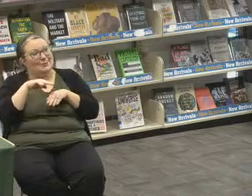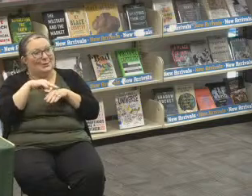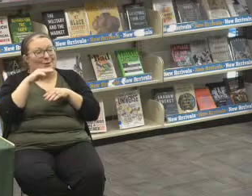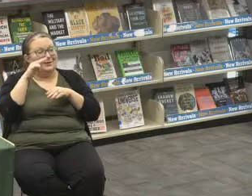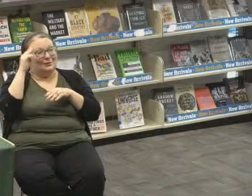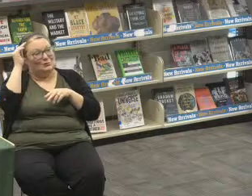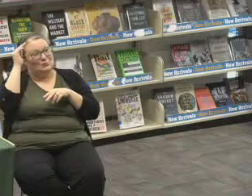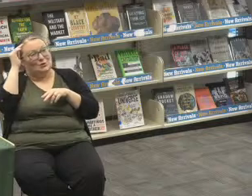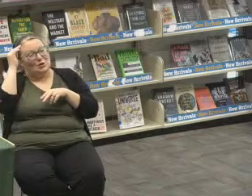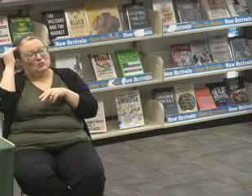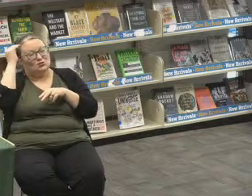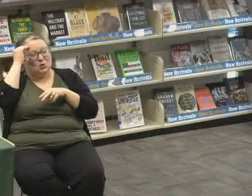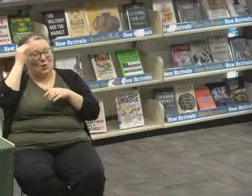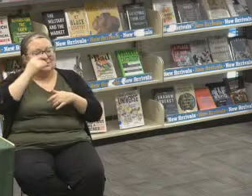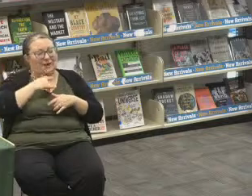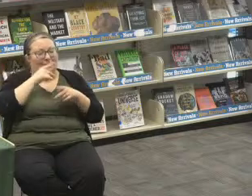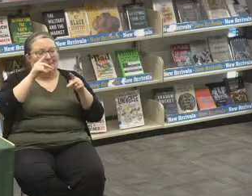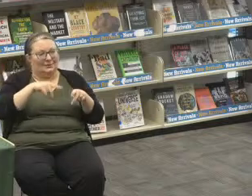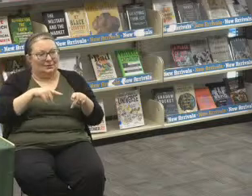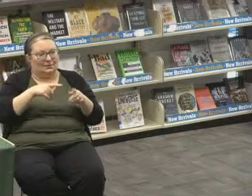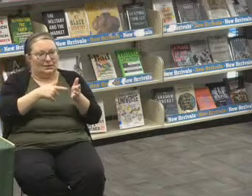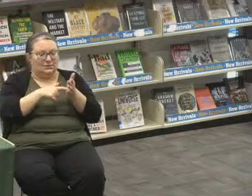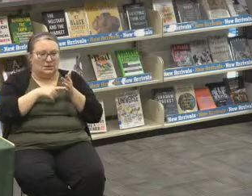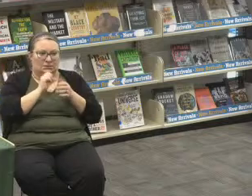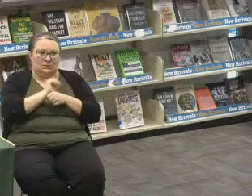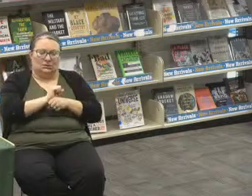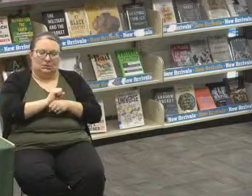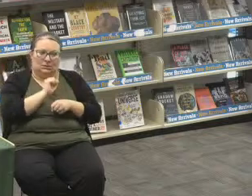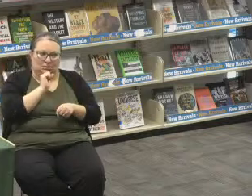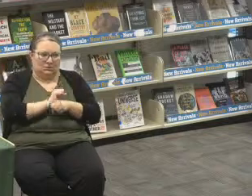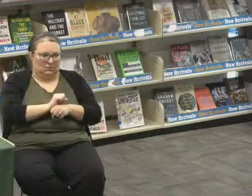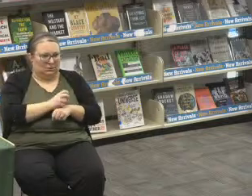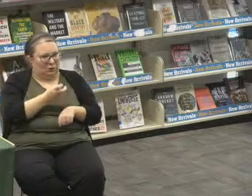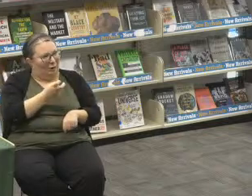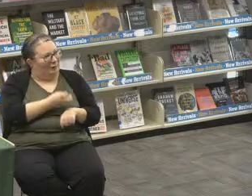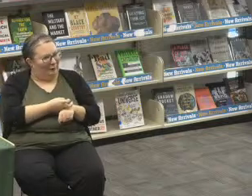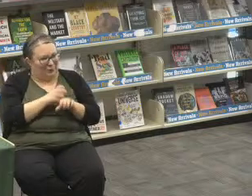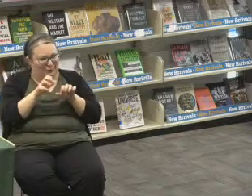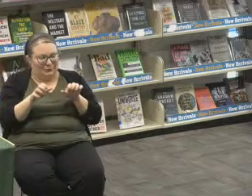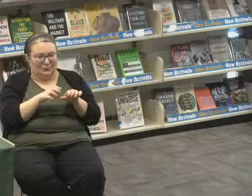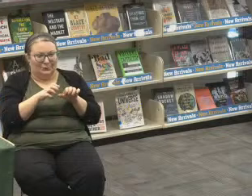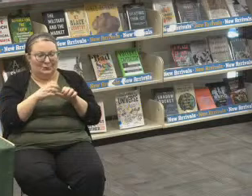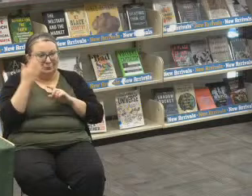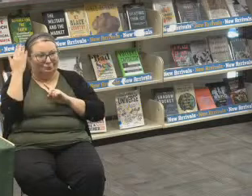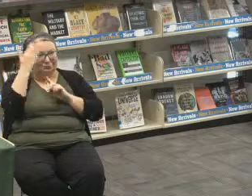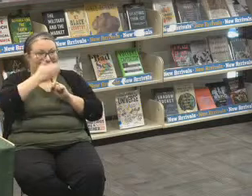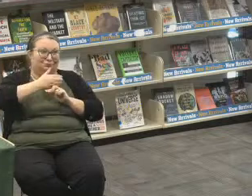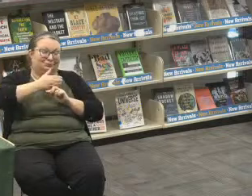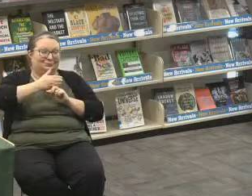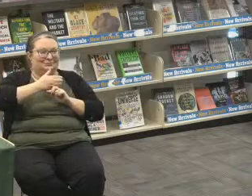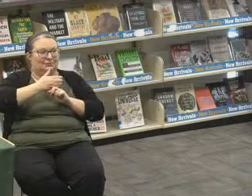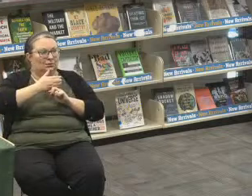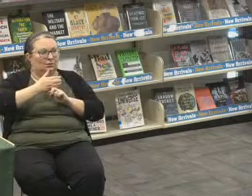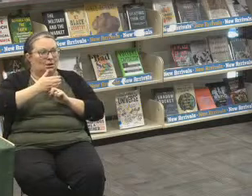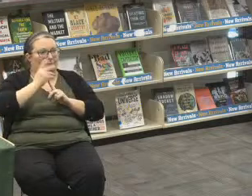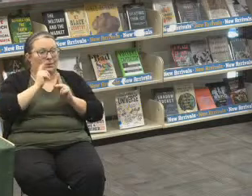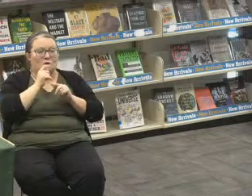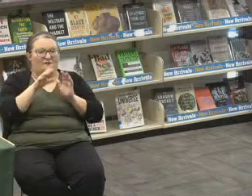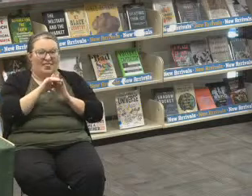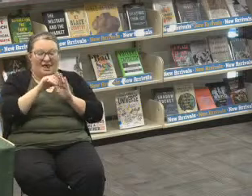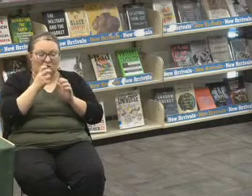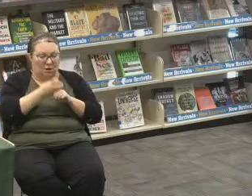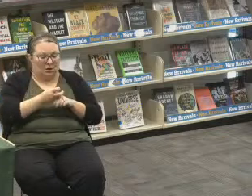person. So this takes effort. This takes difficulty. And for many people that find this difficult,